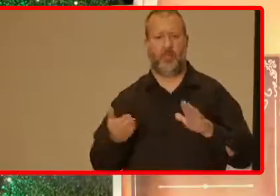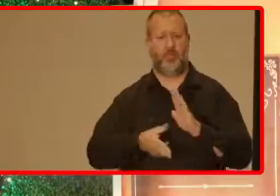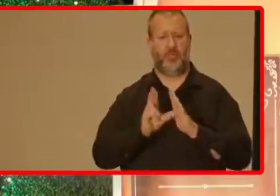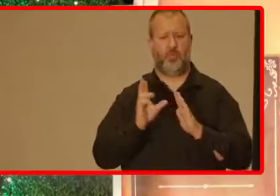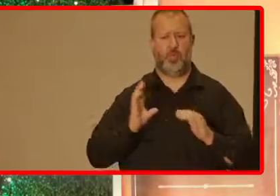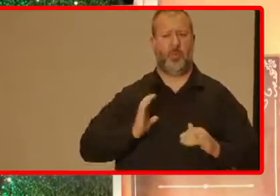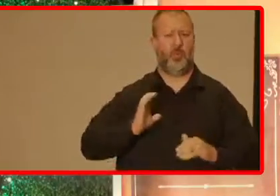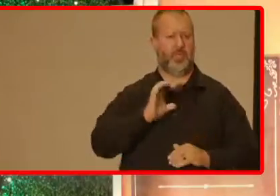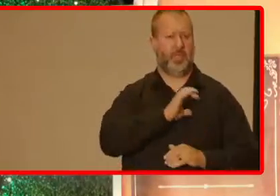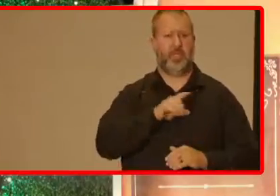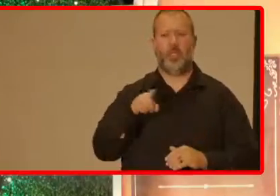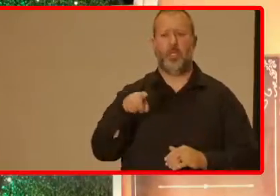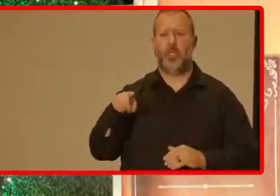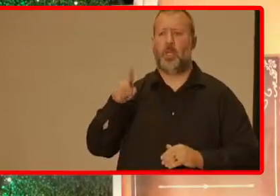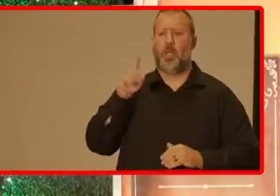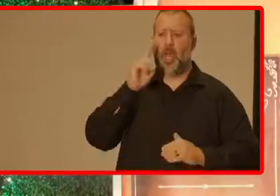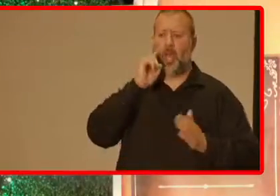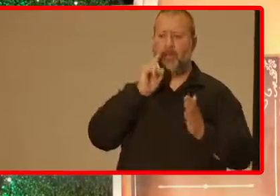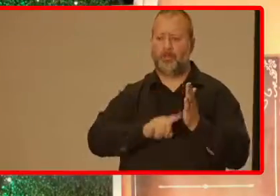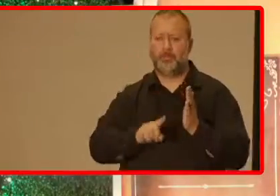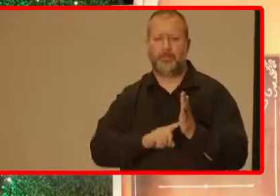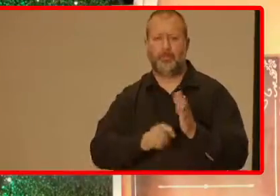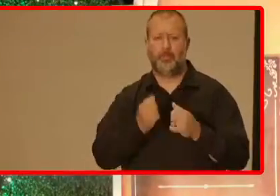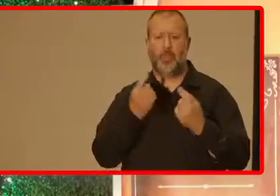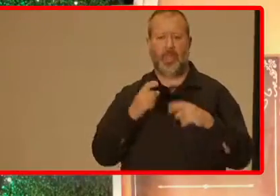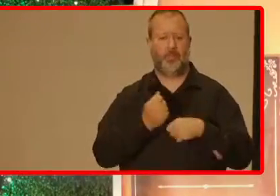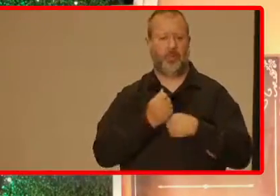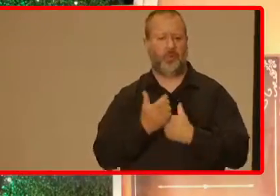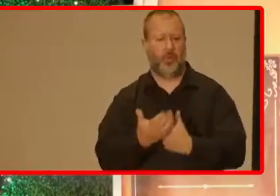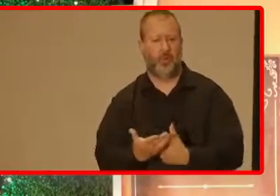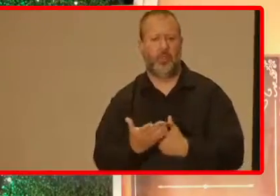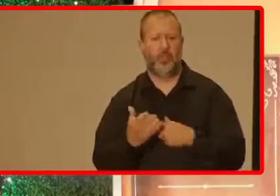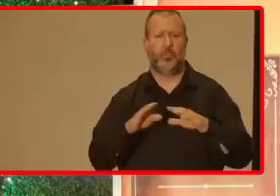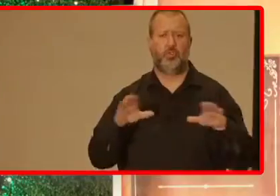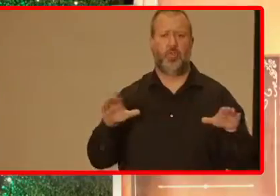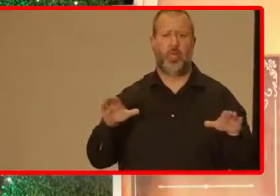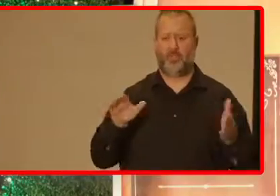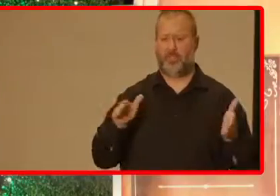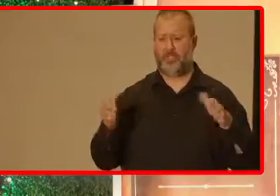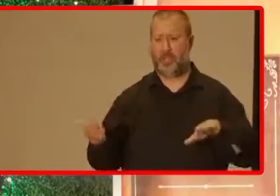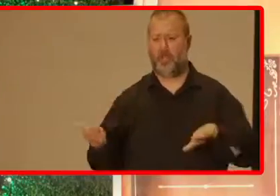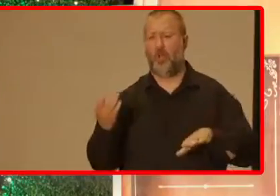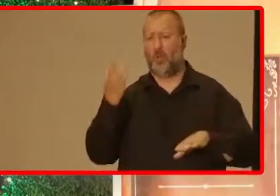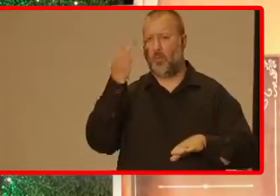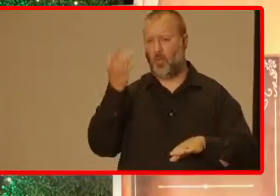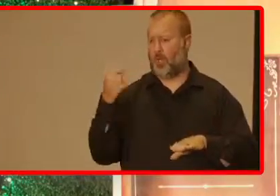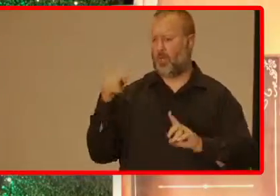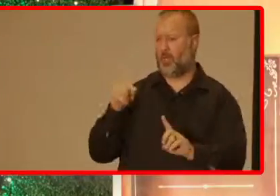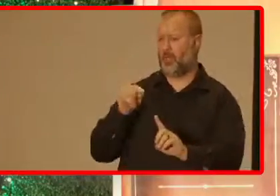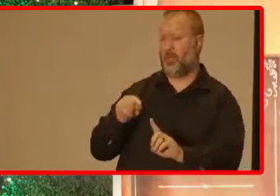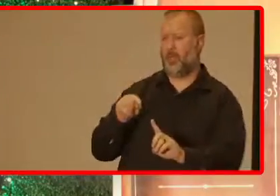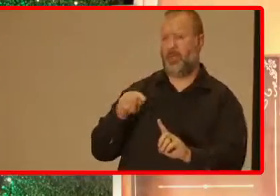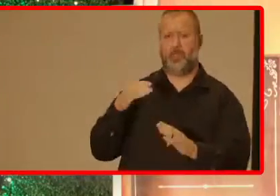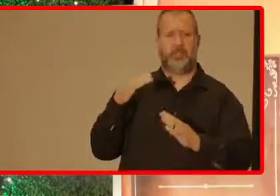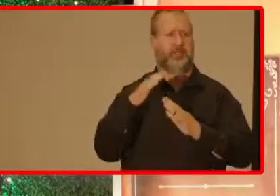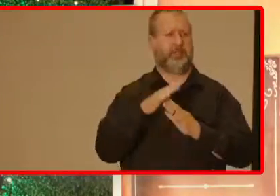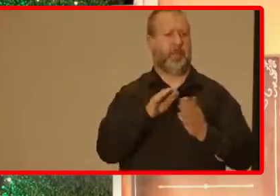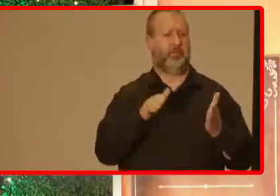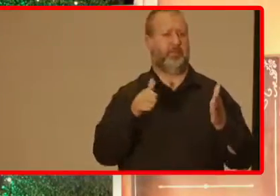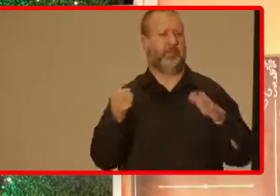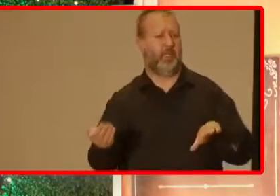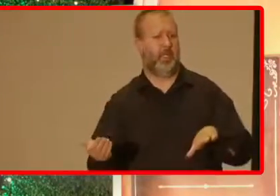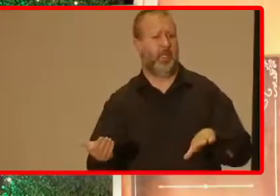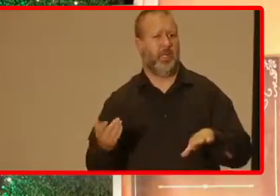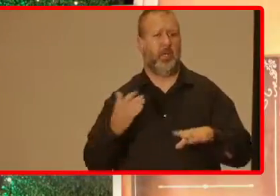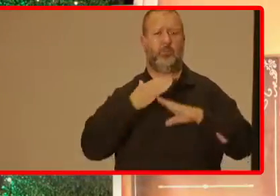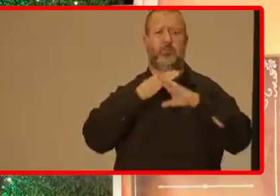at the causes of childhood fatalities, and the top causes of child fatalities,